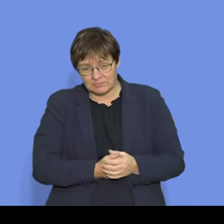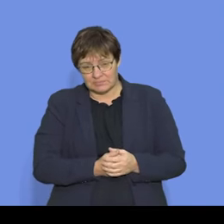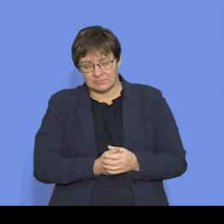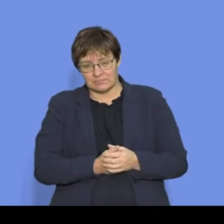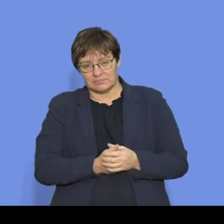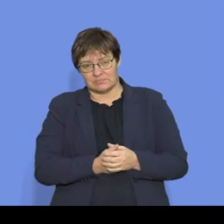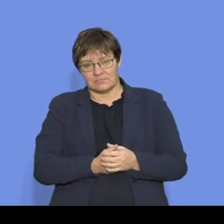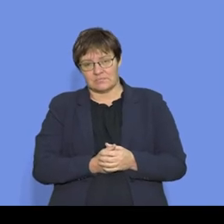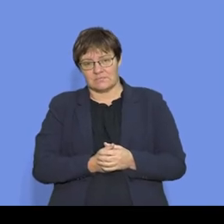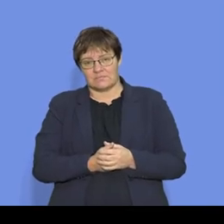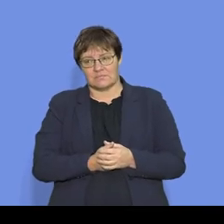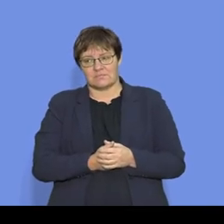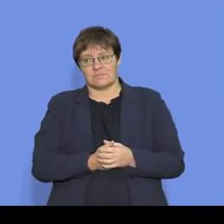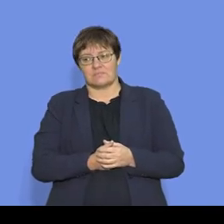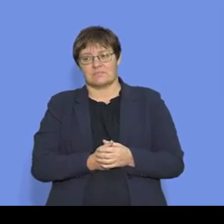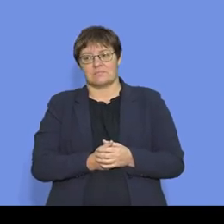and oxygen.